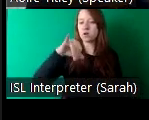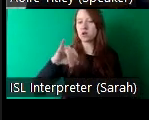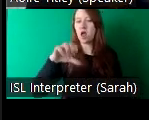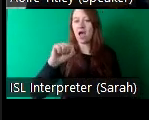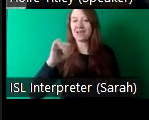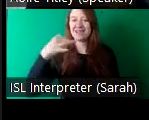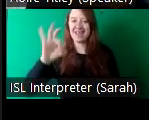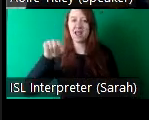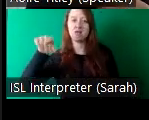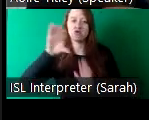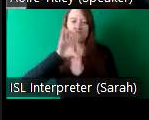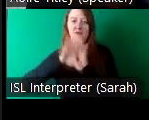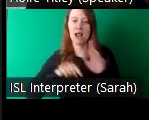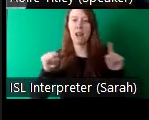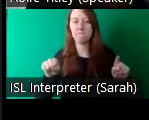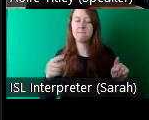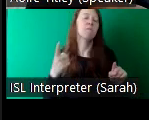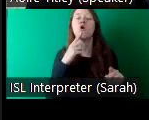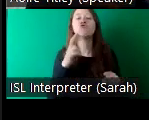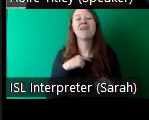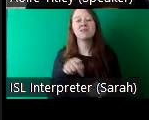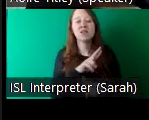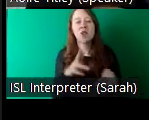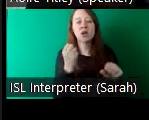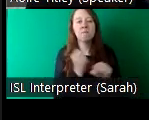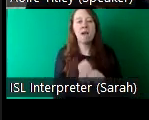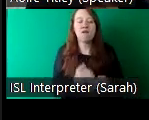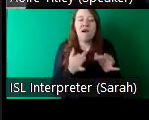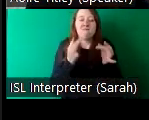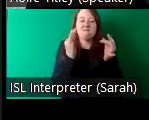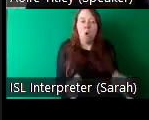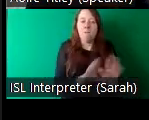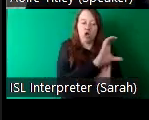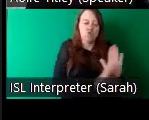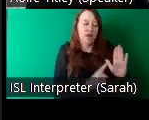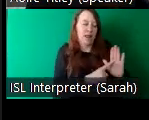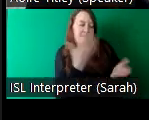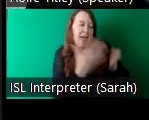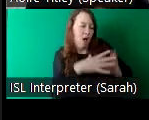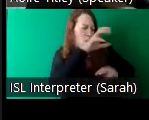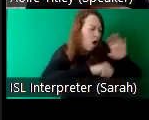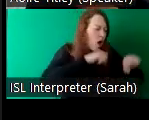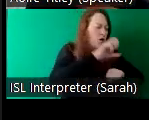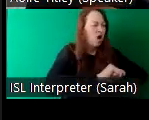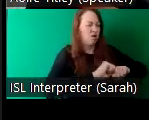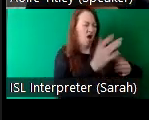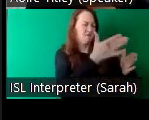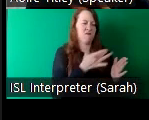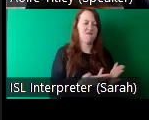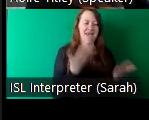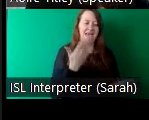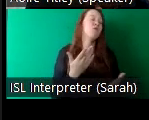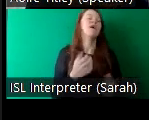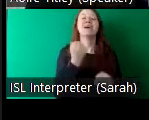not necessarily in the formal sense. It's really just looking at decolonizing or unpacking or unlearning some of the assumptions that we have and how we can